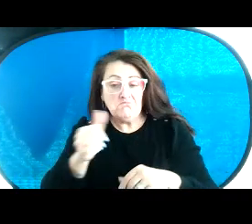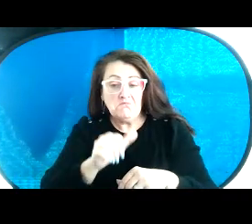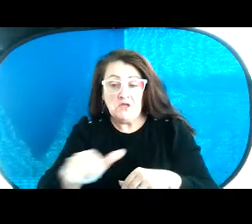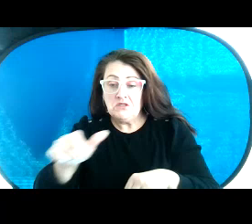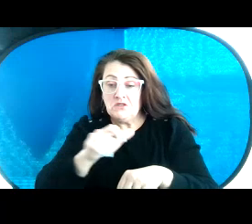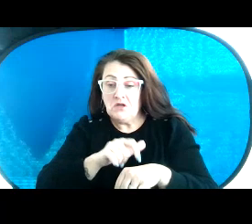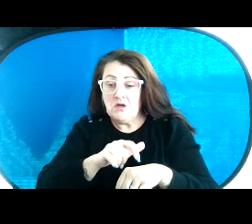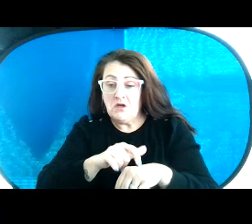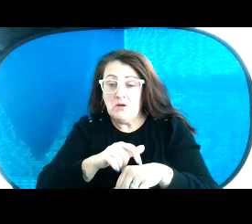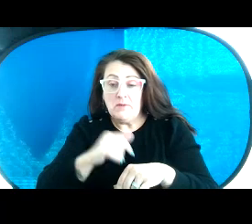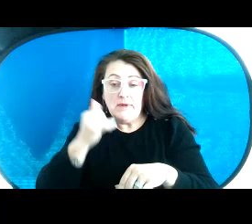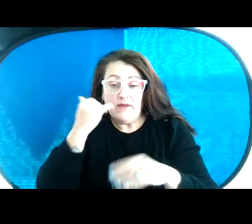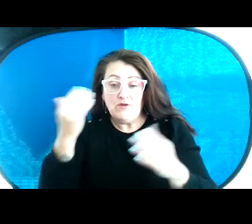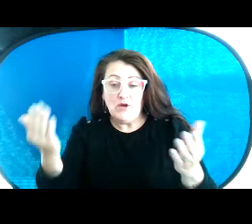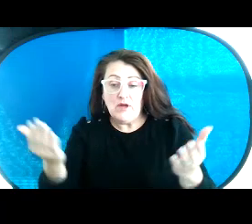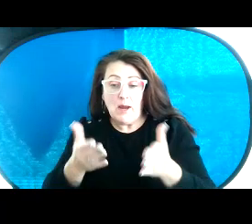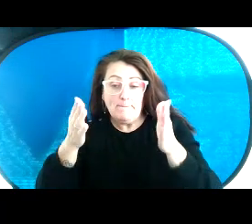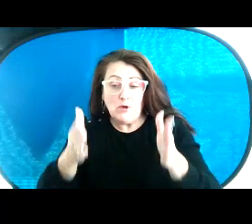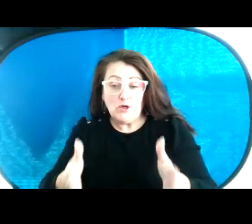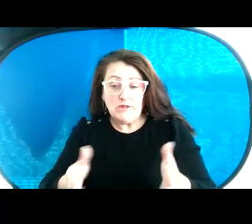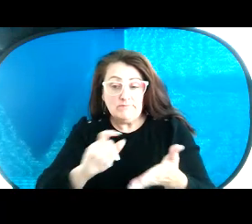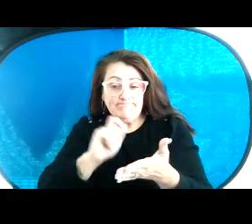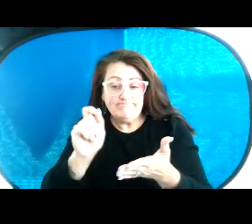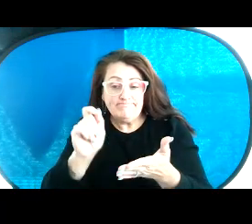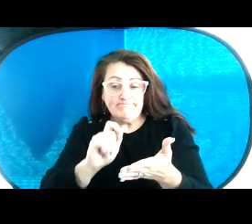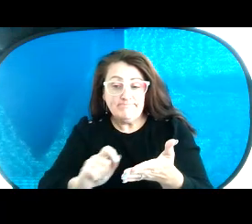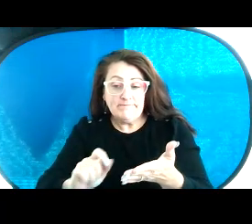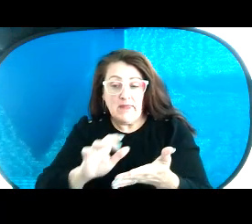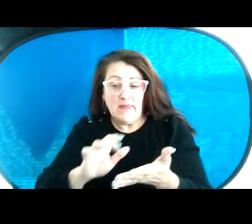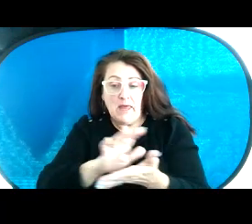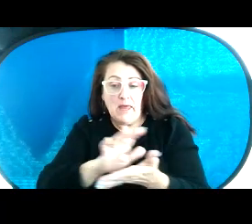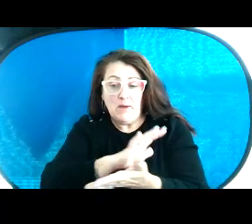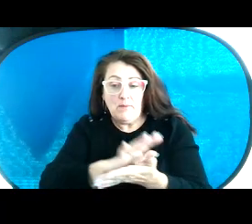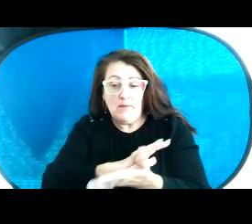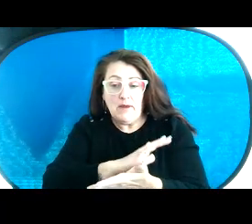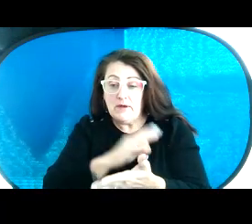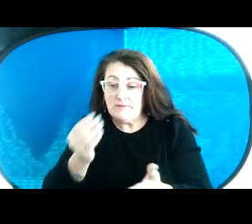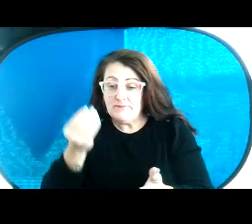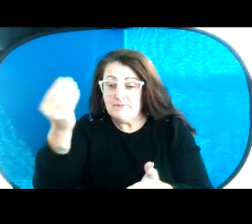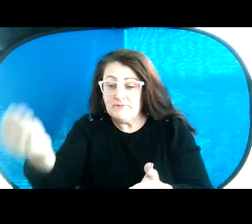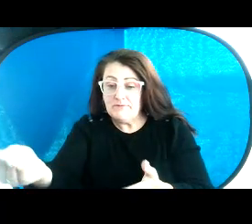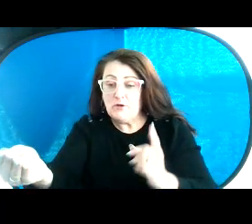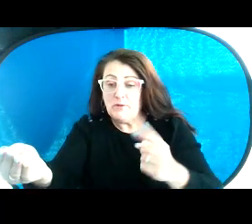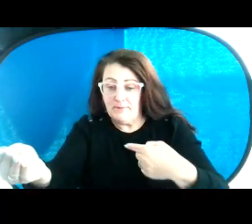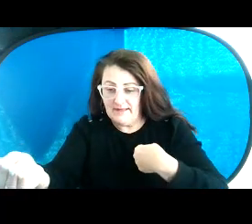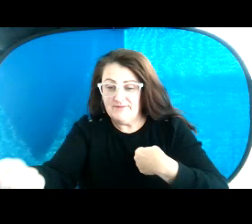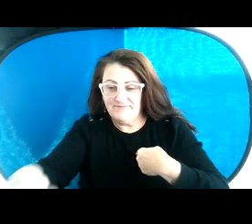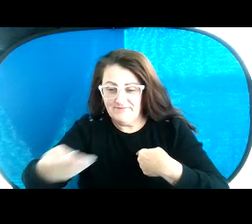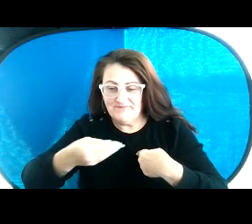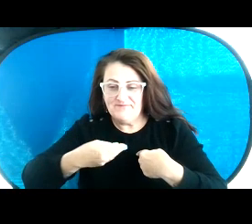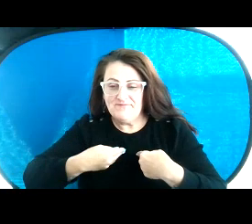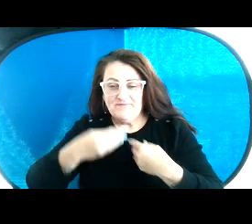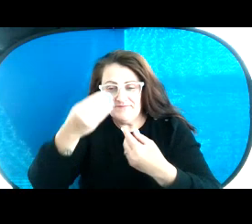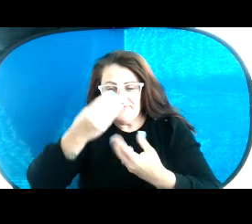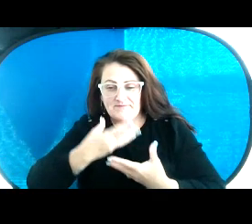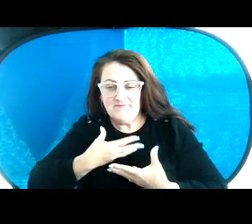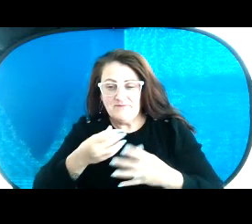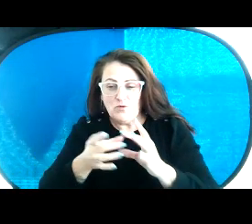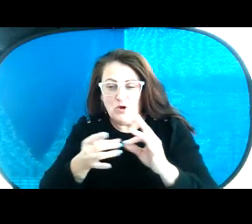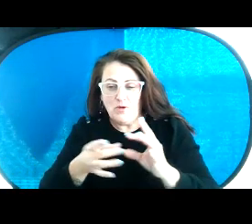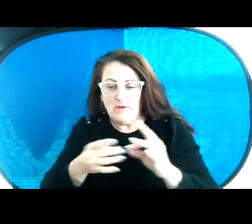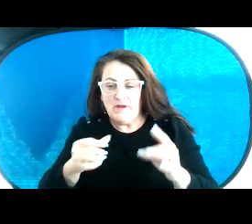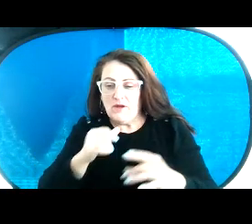attending in person, please submit a speaker slip to the clerk at the front of the room, that's me, to let us know that you want to comment on an item. You do not need to put them in